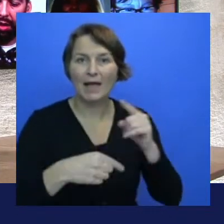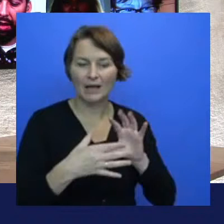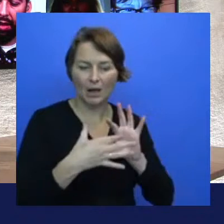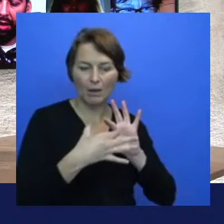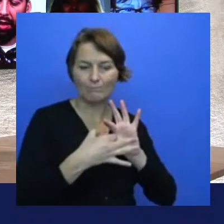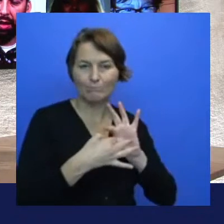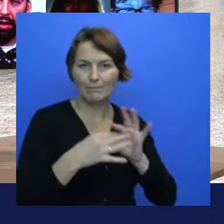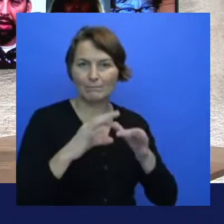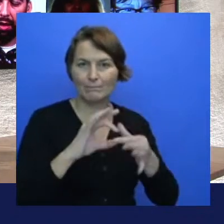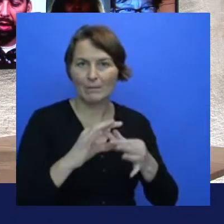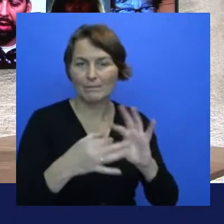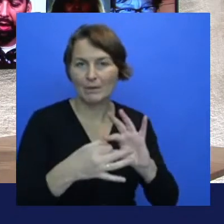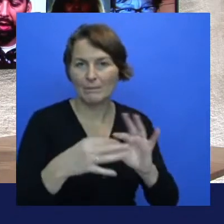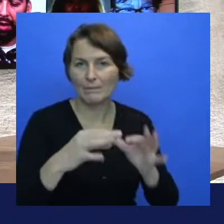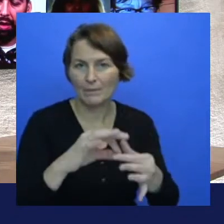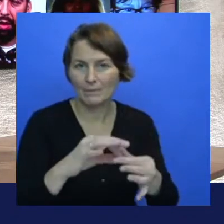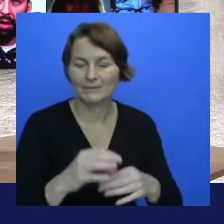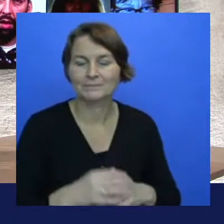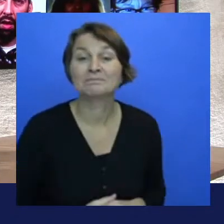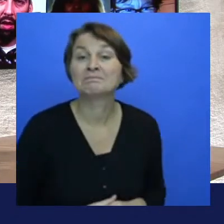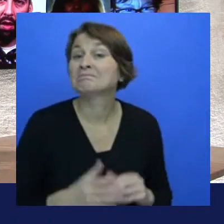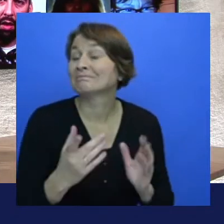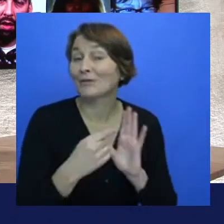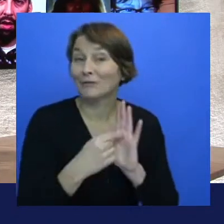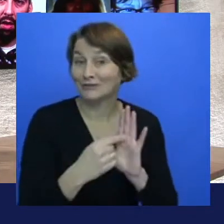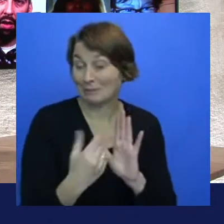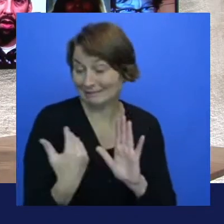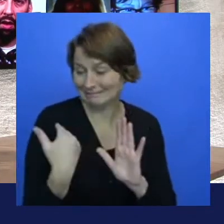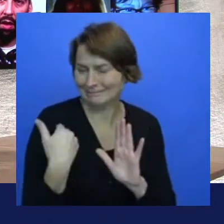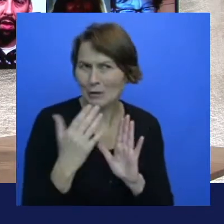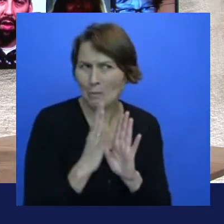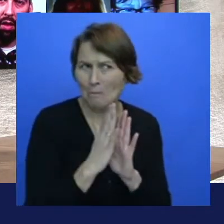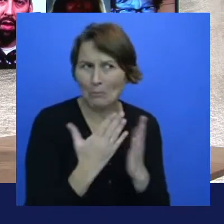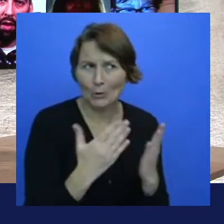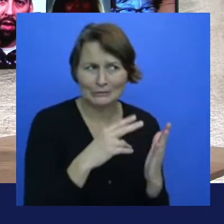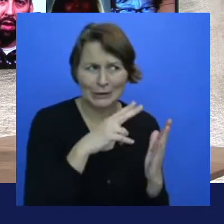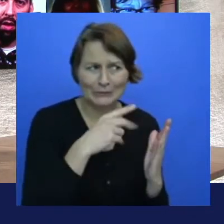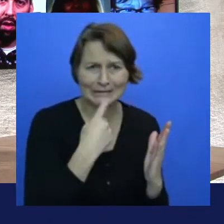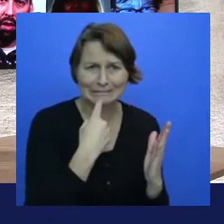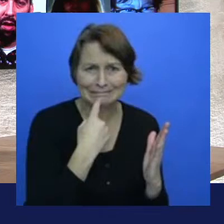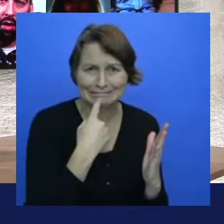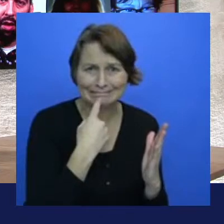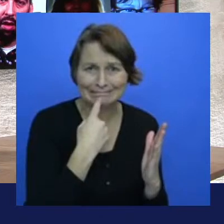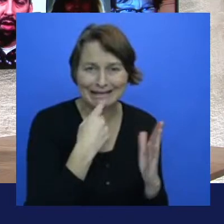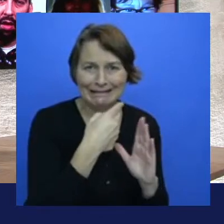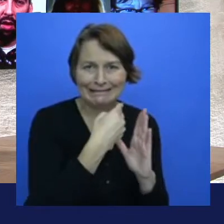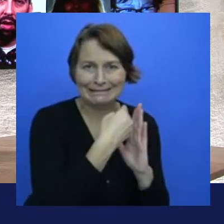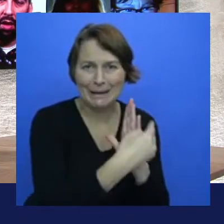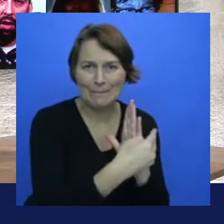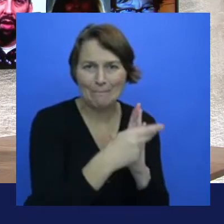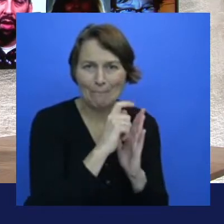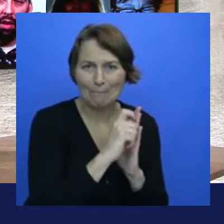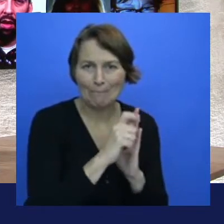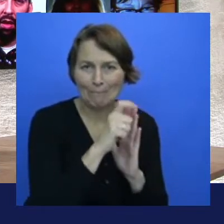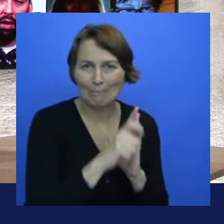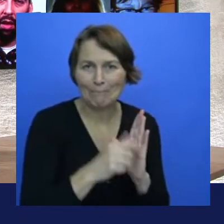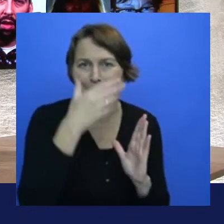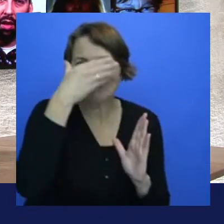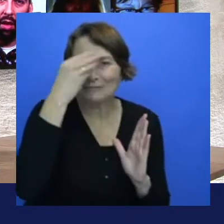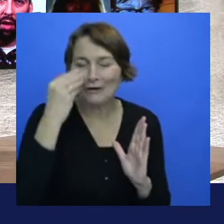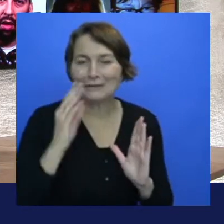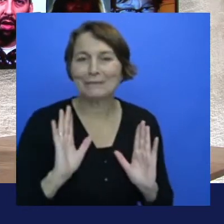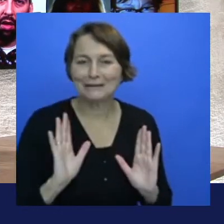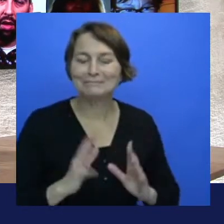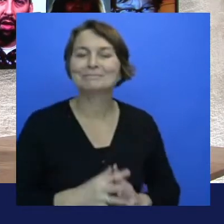read just a couple of books. I don't remember authors from the top of my head, but it was just